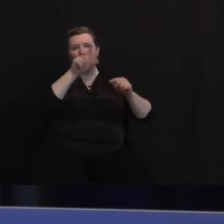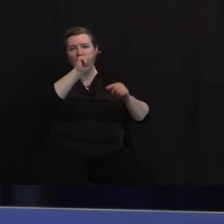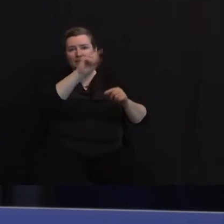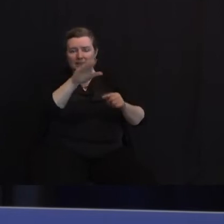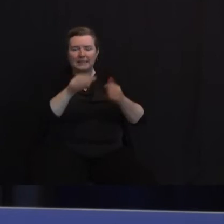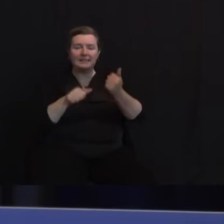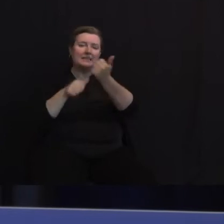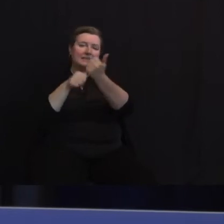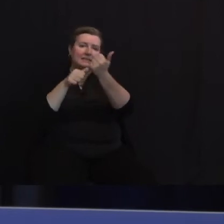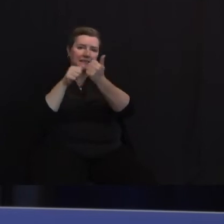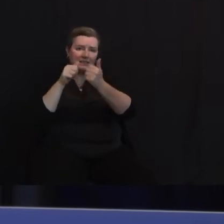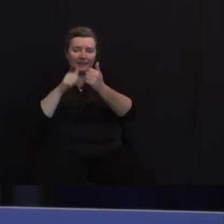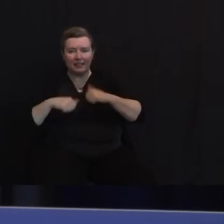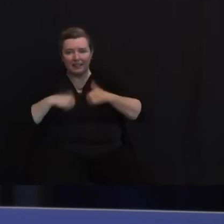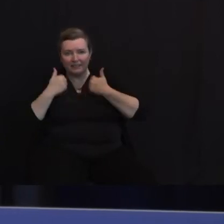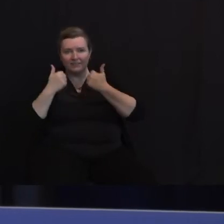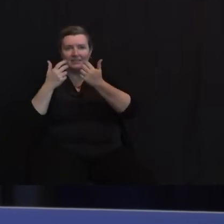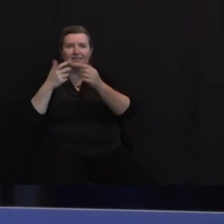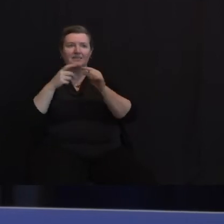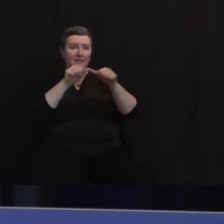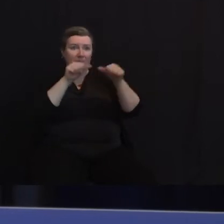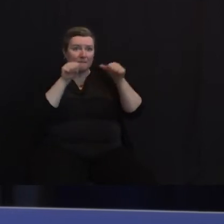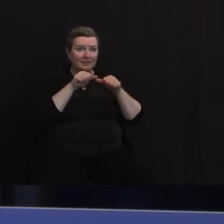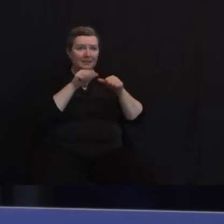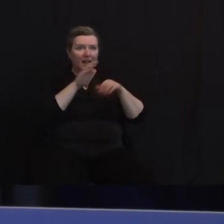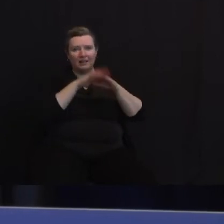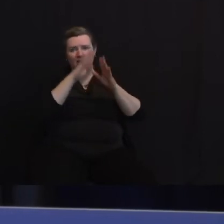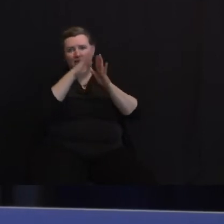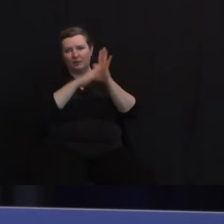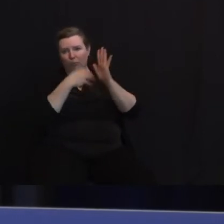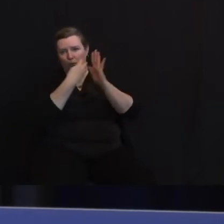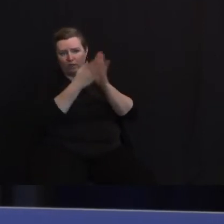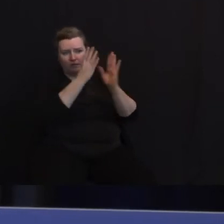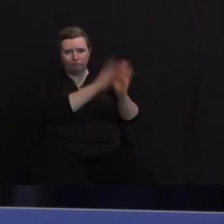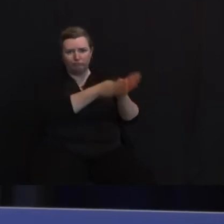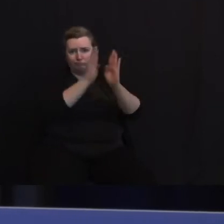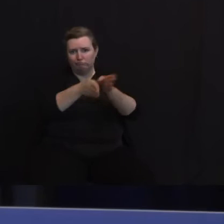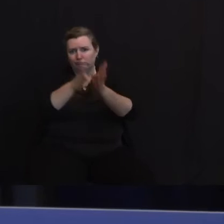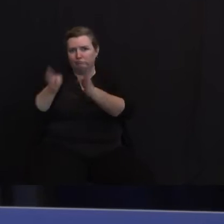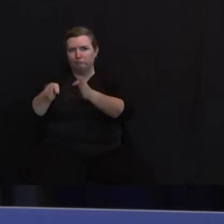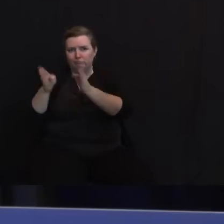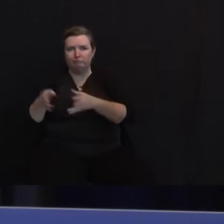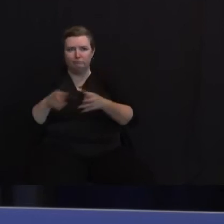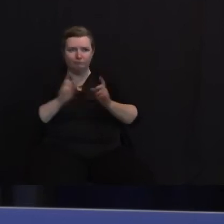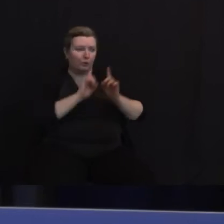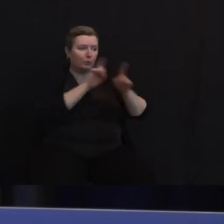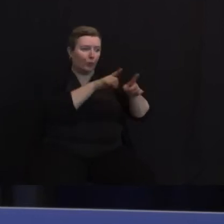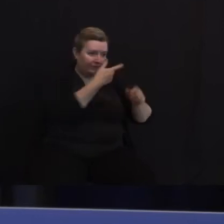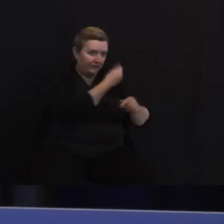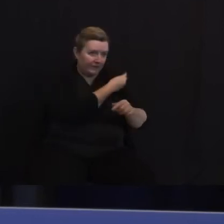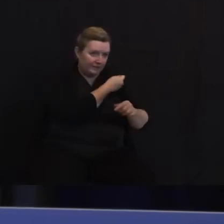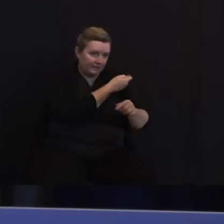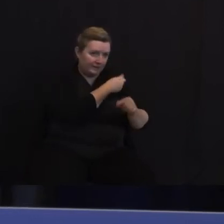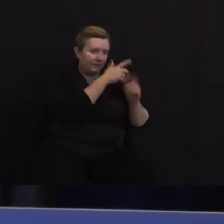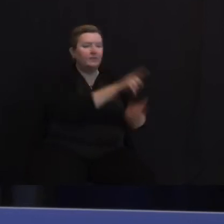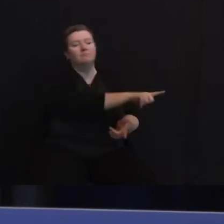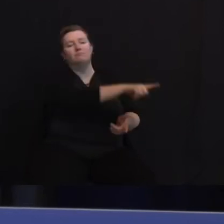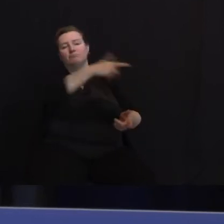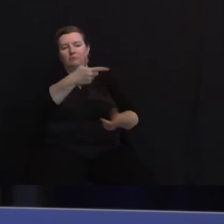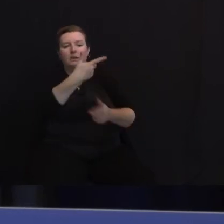So those facilities are being scheduled. So it's a pretty significant task for CVS and Walgreens. And as the